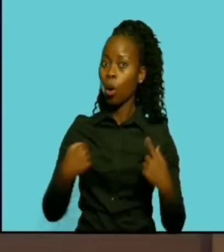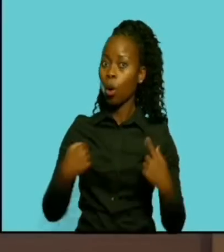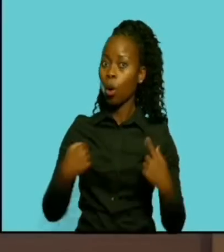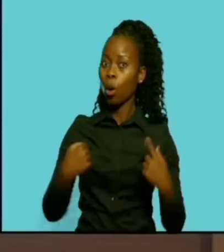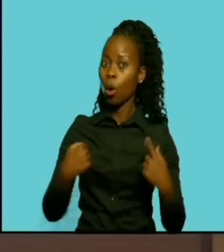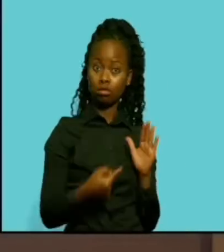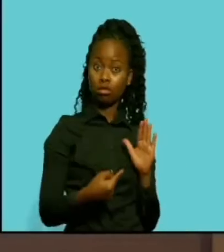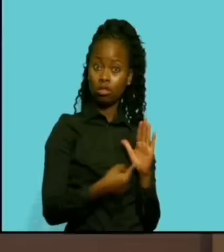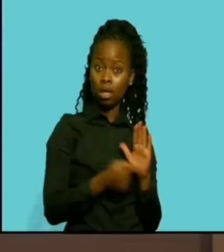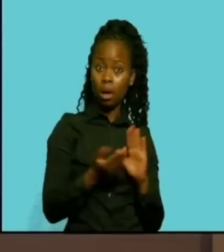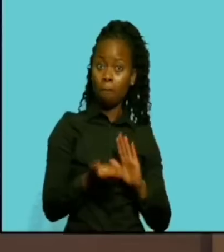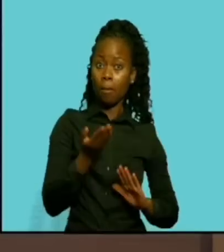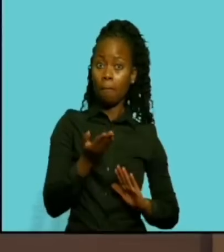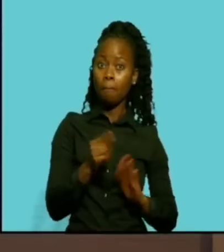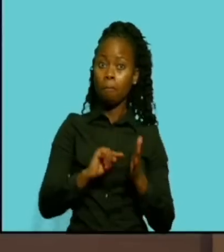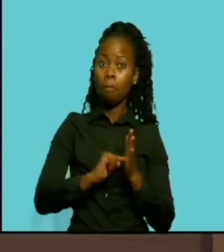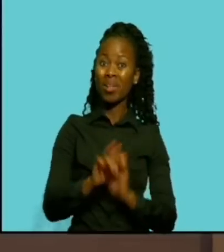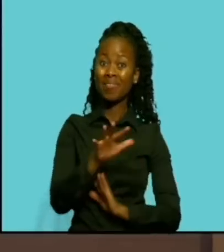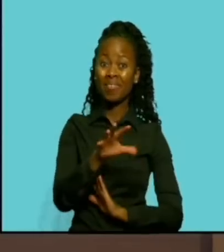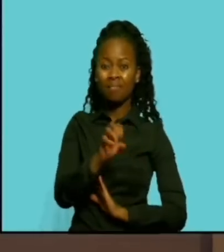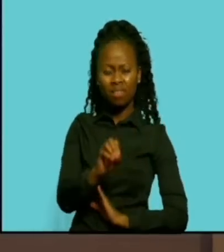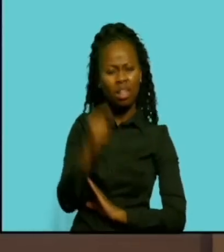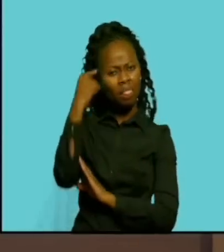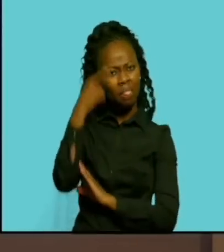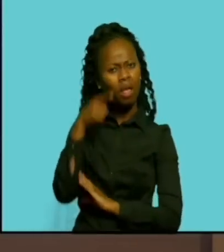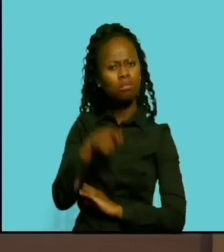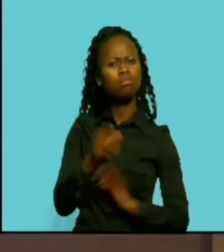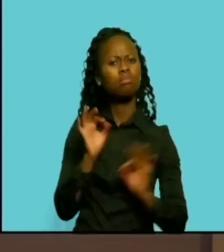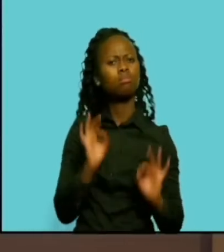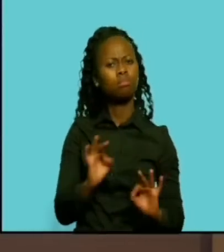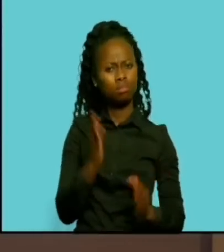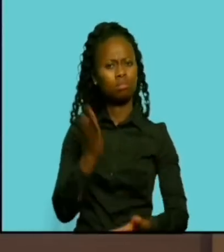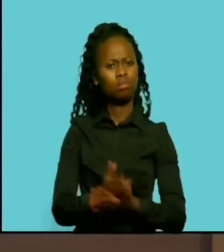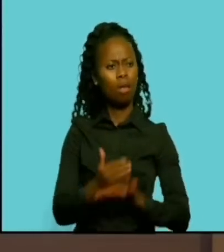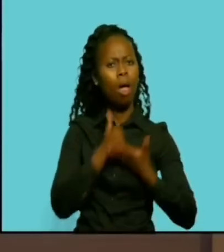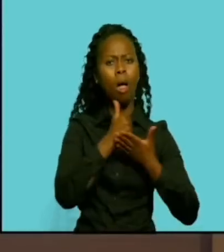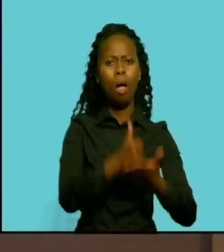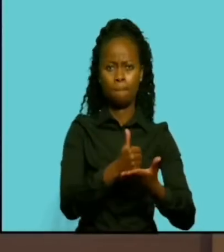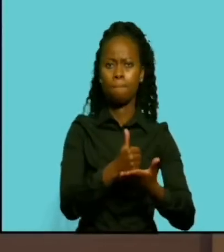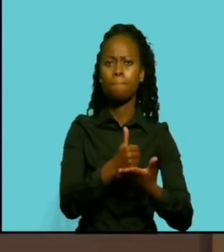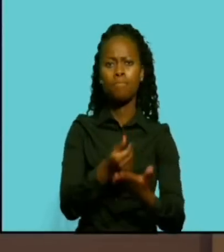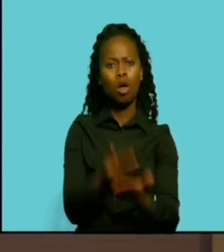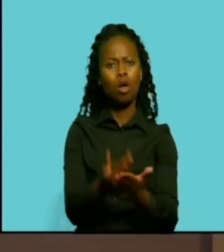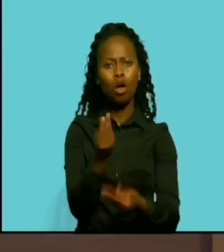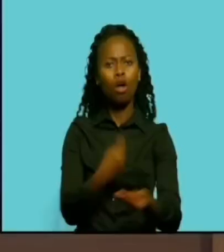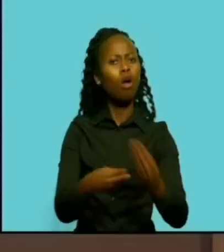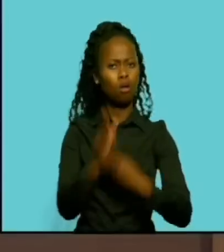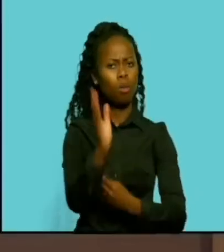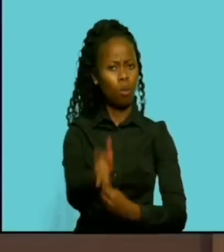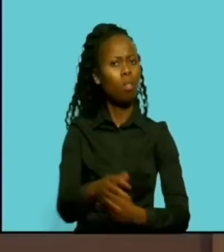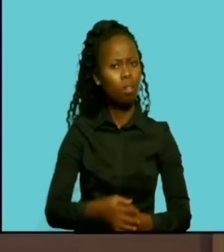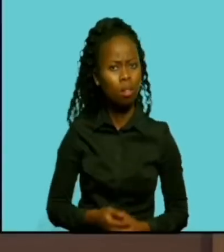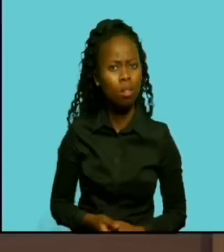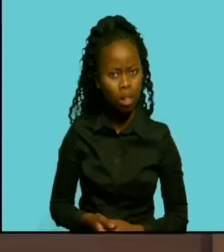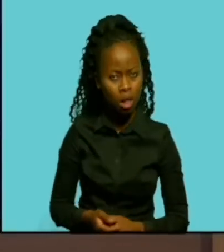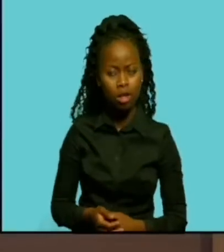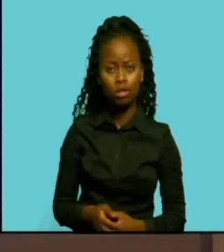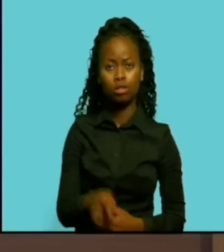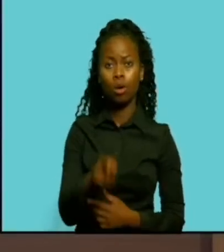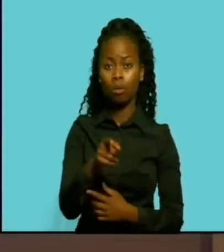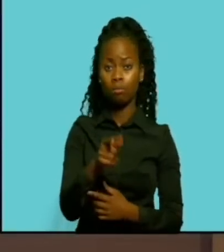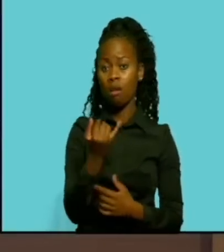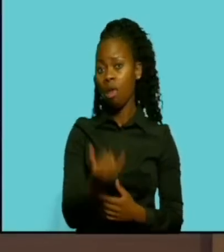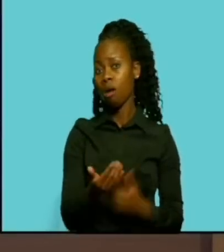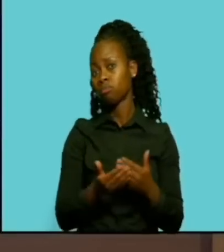economy that we are in, and that it is actually risk-based, that looking forward,